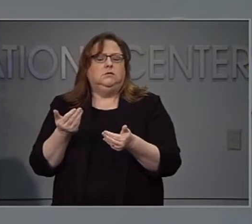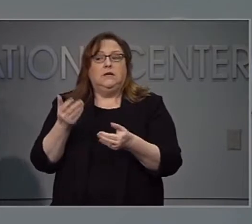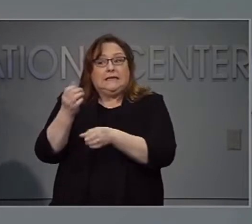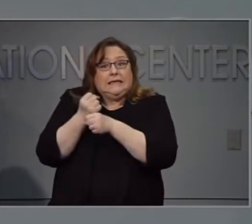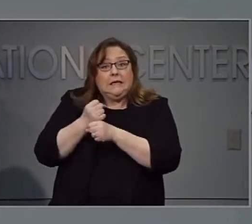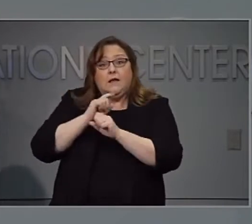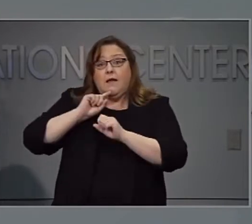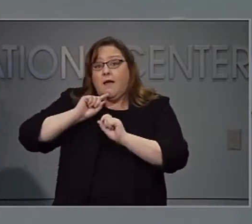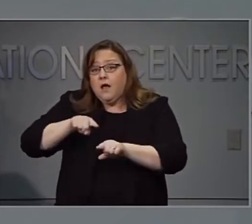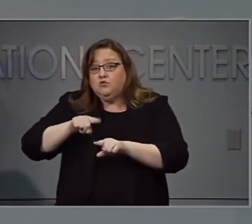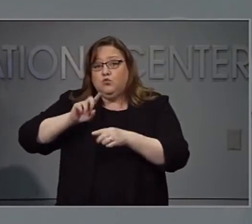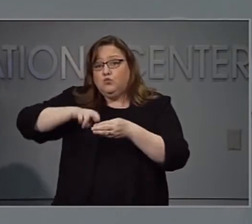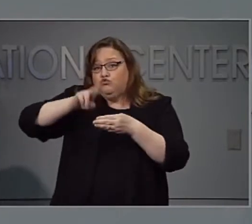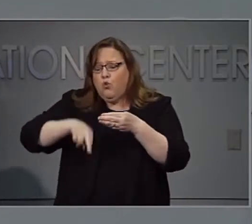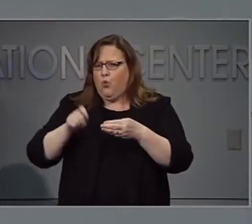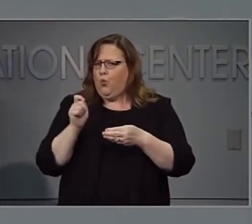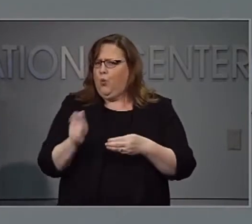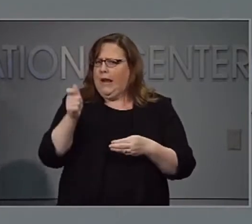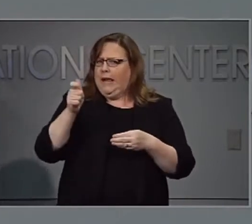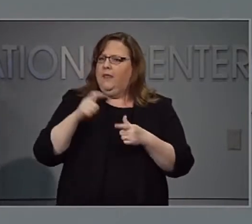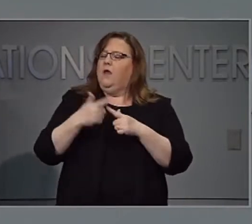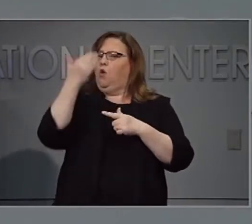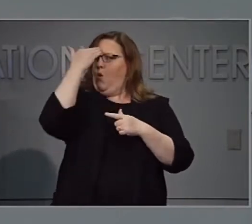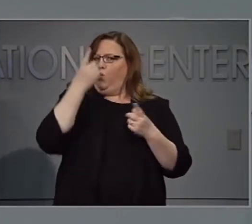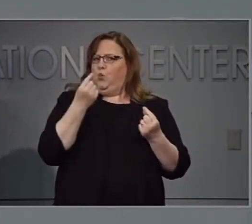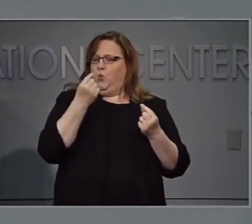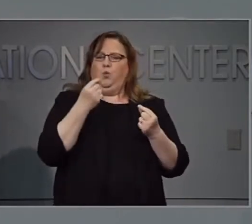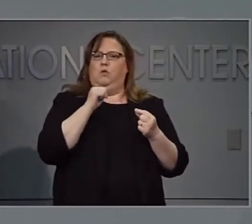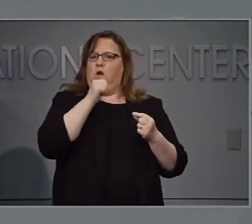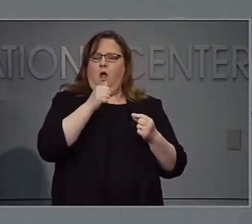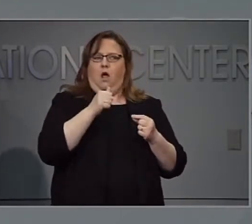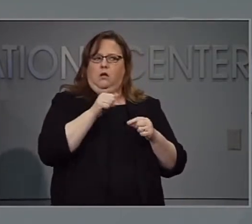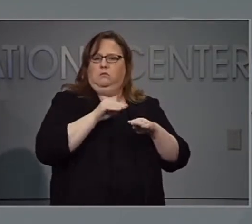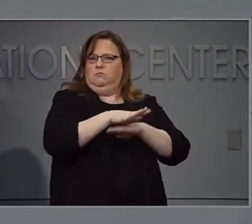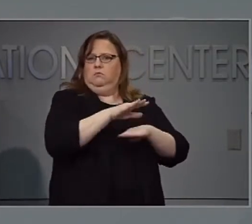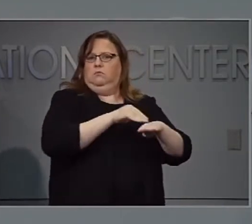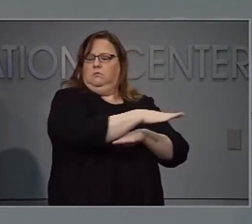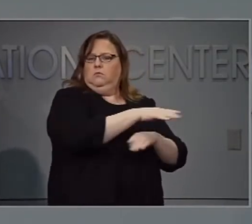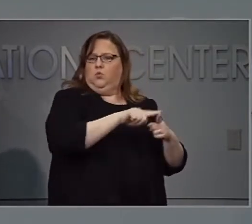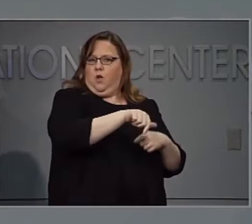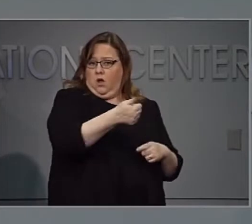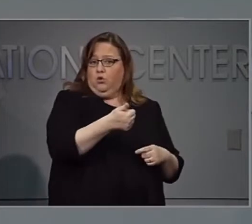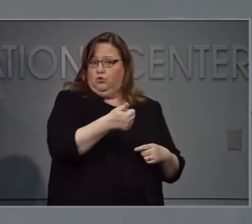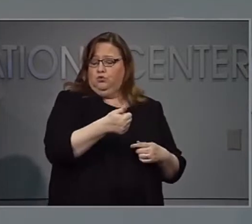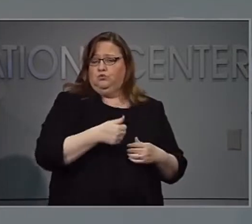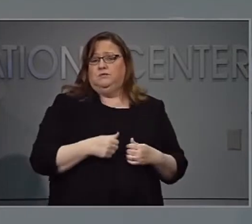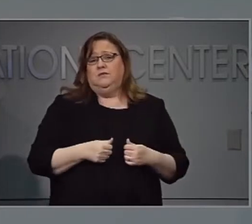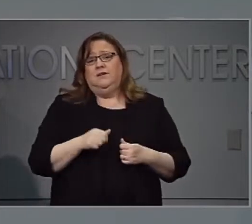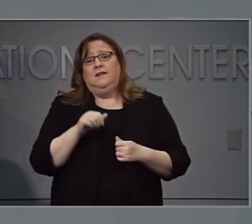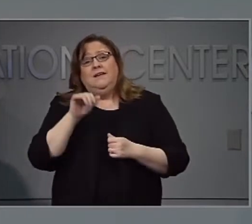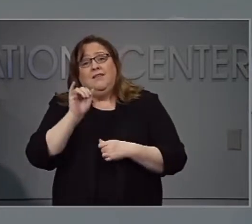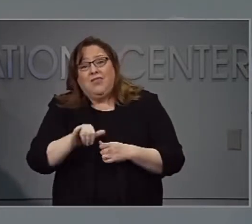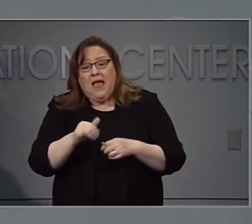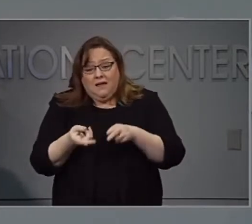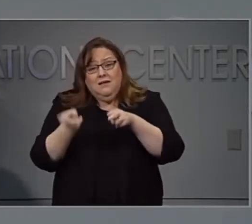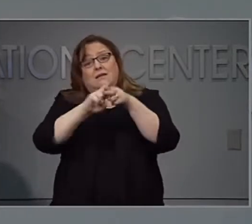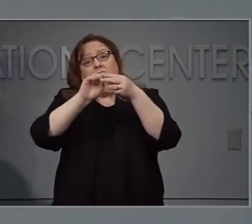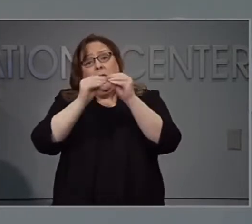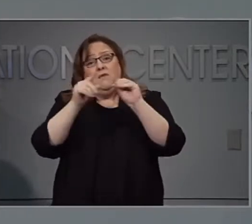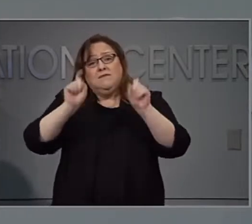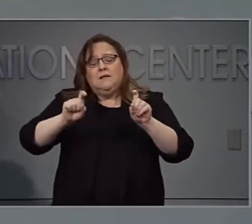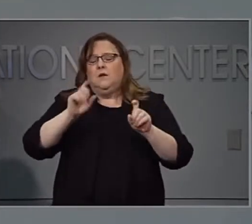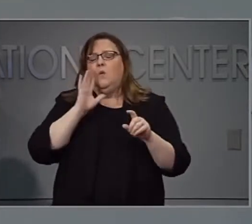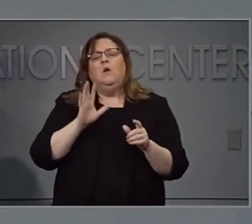and take appropriate actions to prevent exposing others. That will take a lot of work. It's going to take